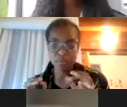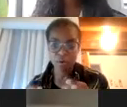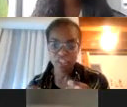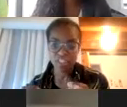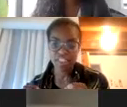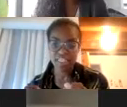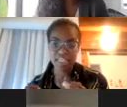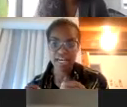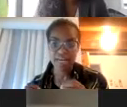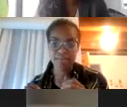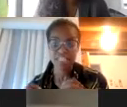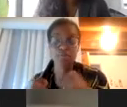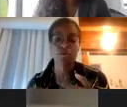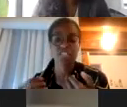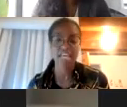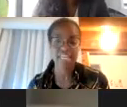the